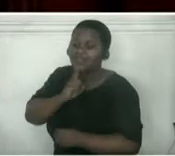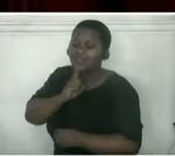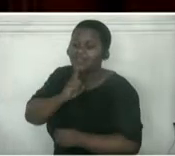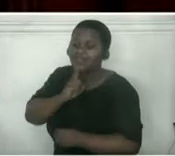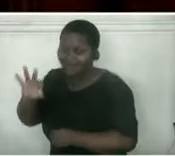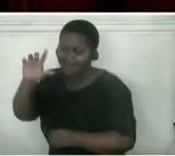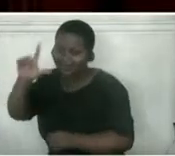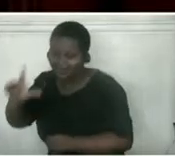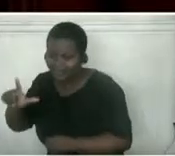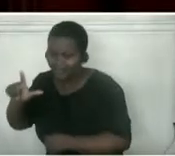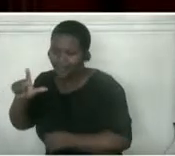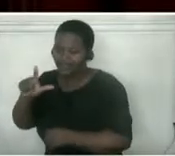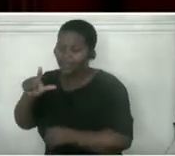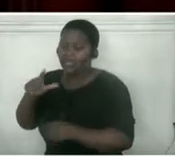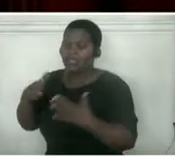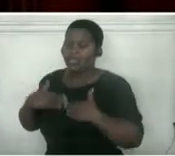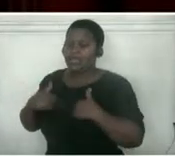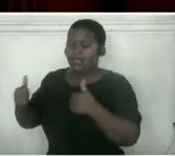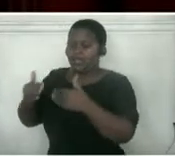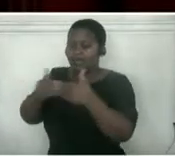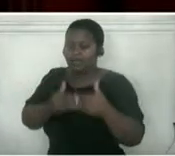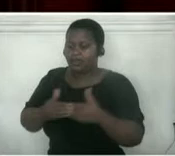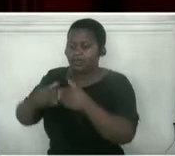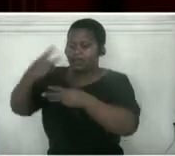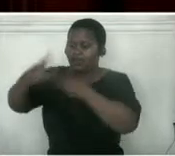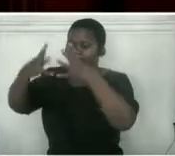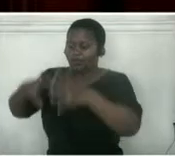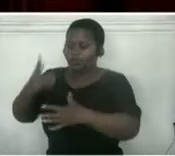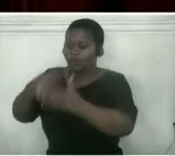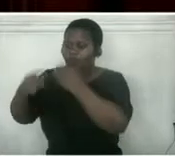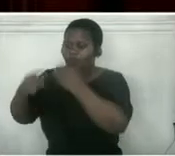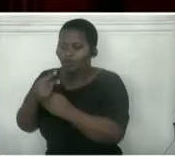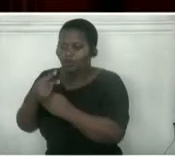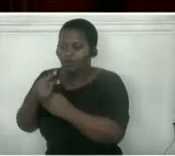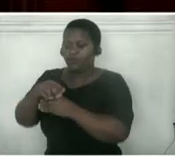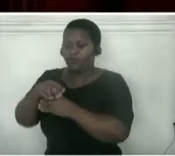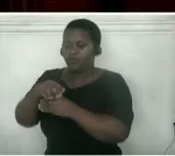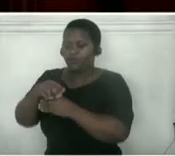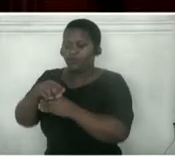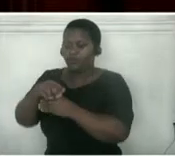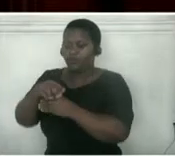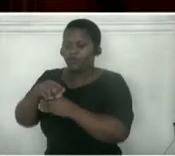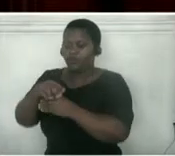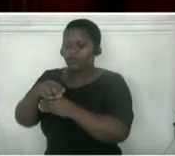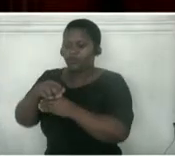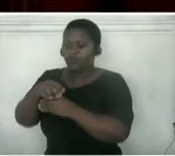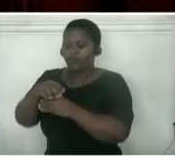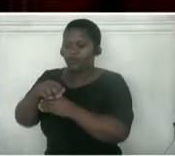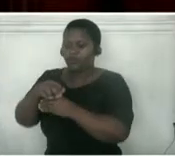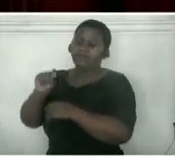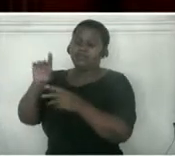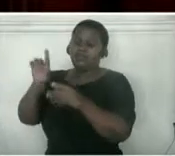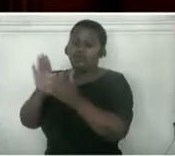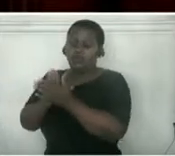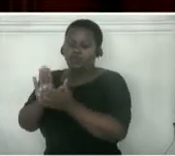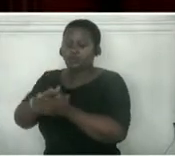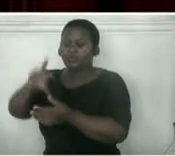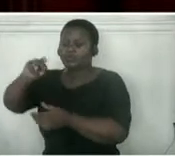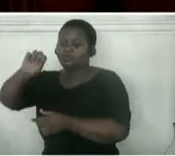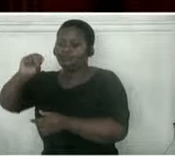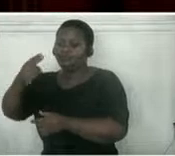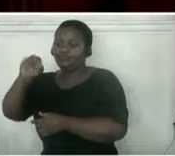7,337 healthcare workers in both Chief Albert Luthuli Hospital and Prince Mshiyeni